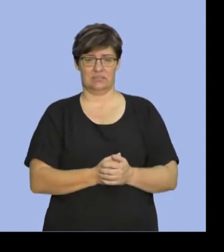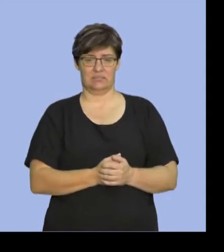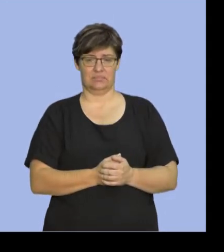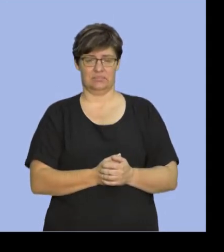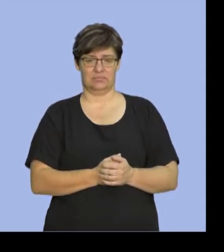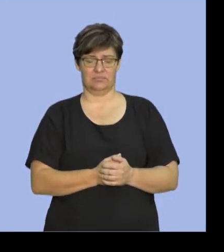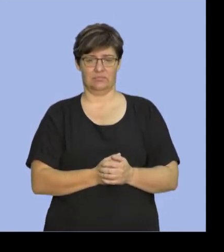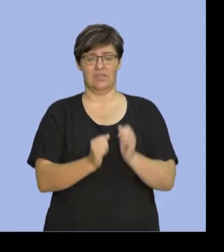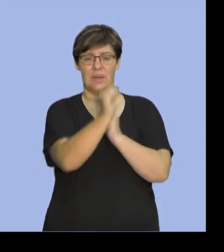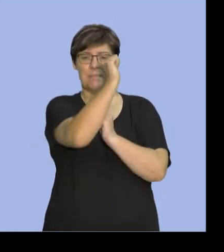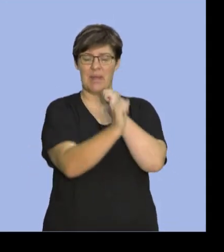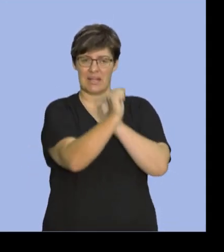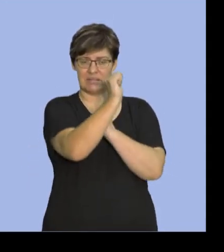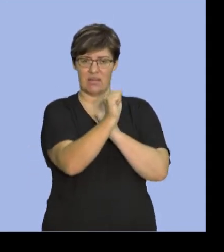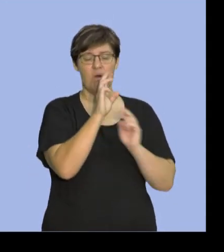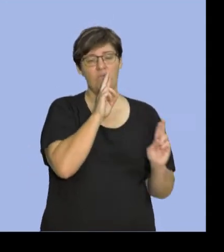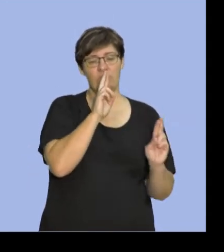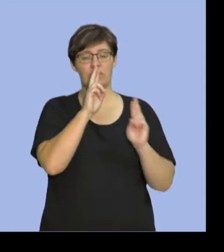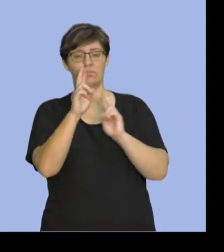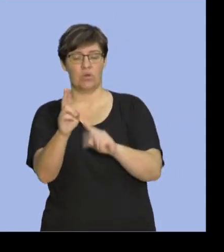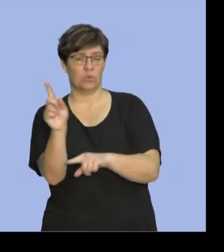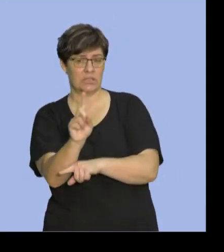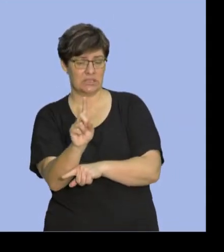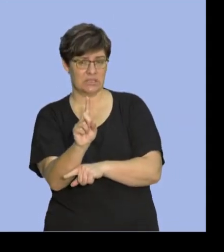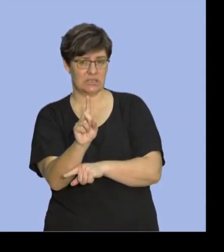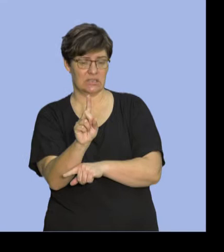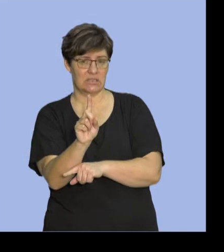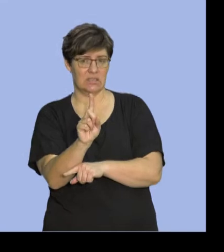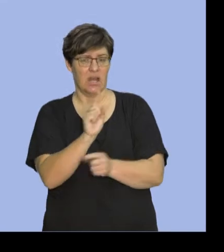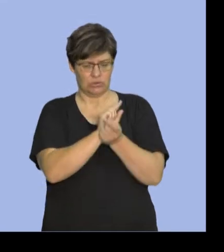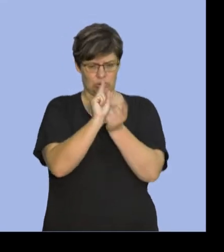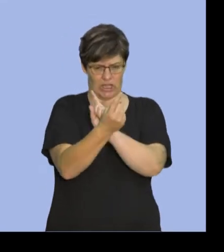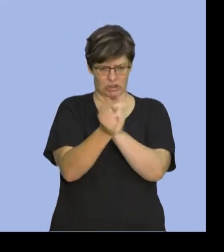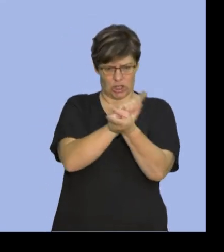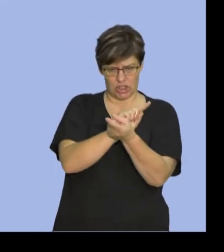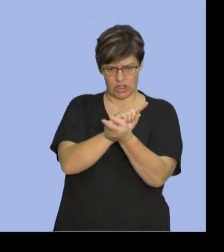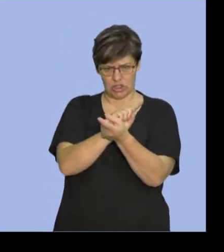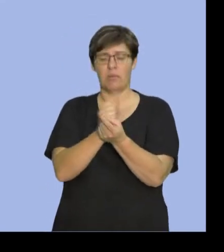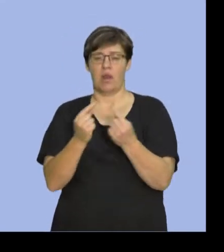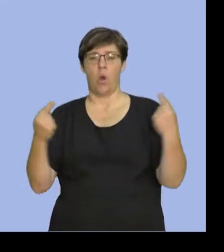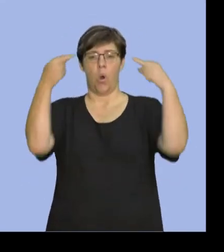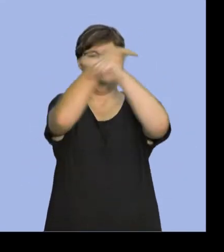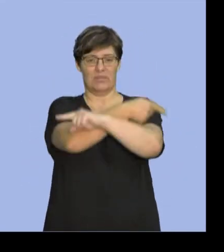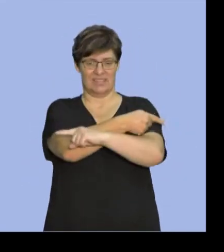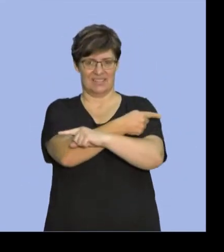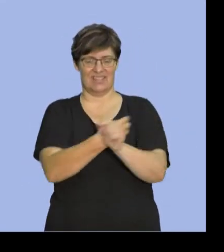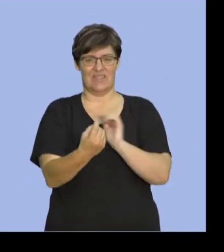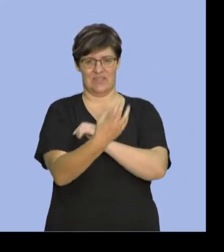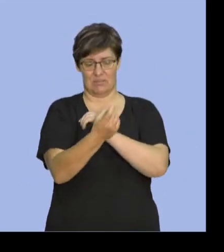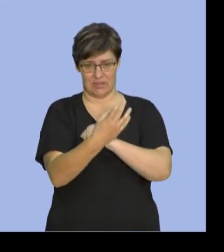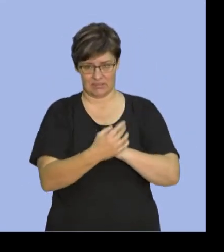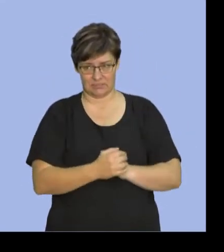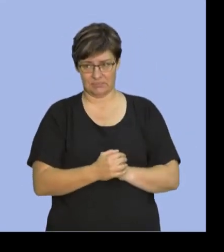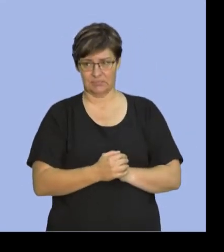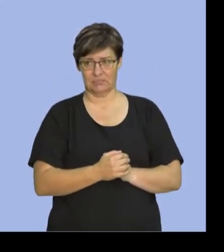a mechanism that responds to the change in an opposite manner. So remember, the words negative means